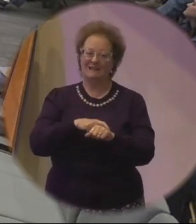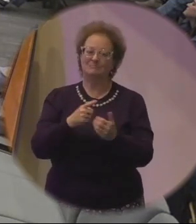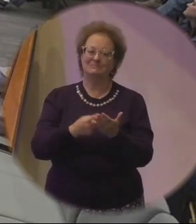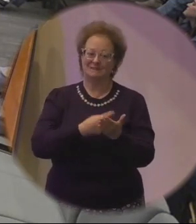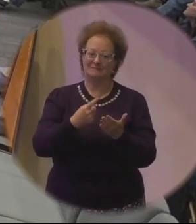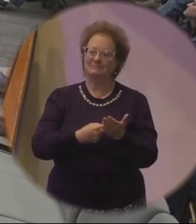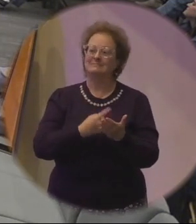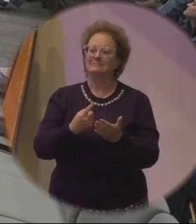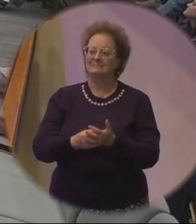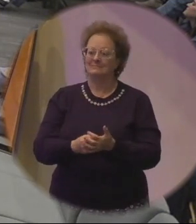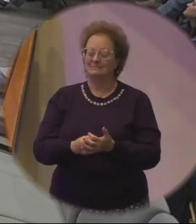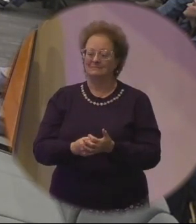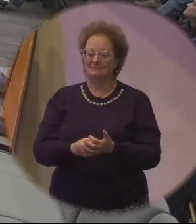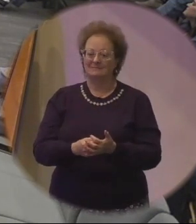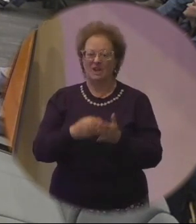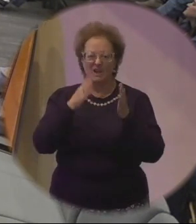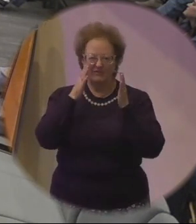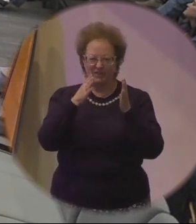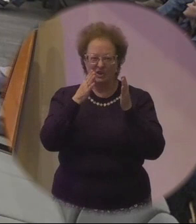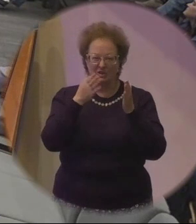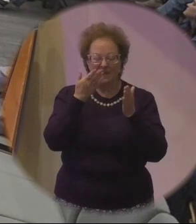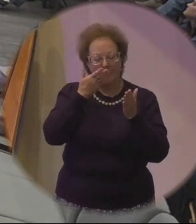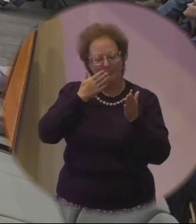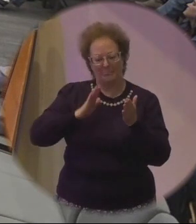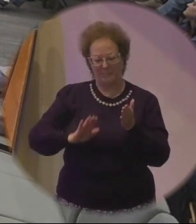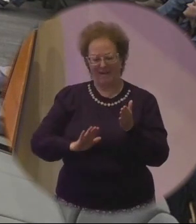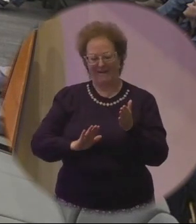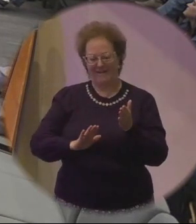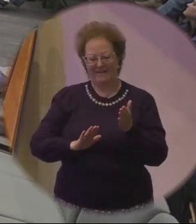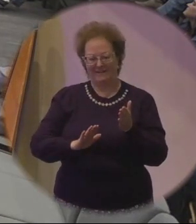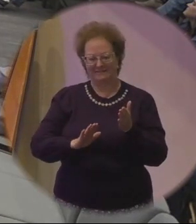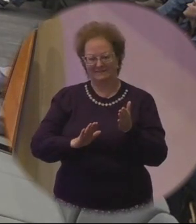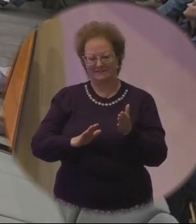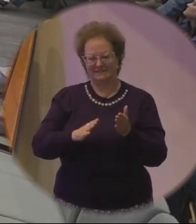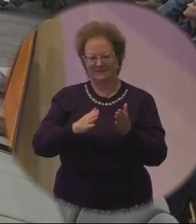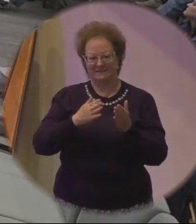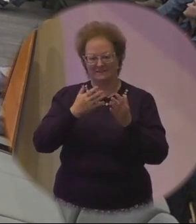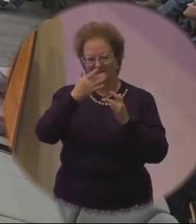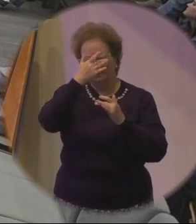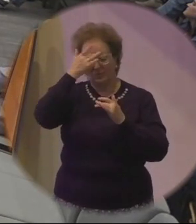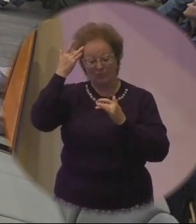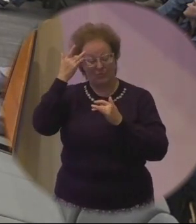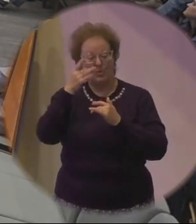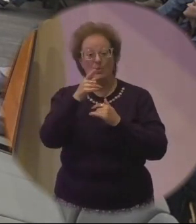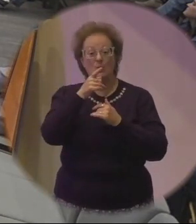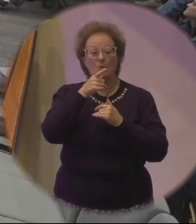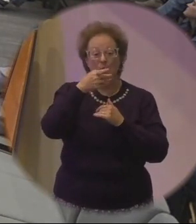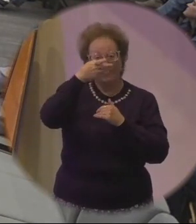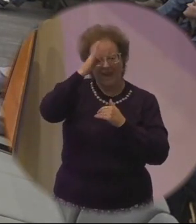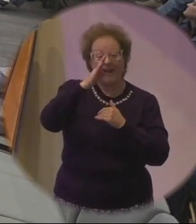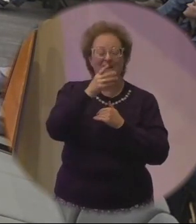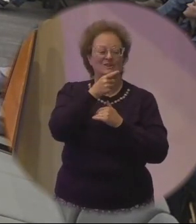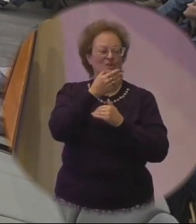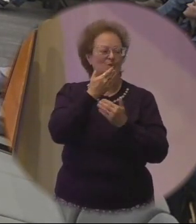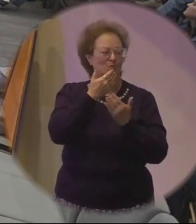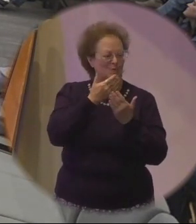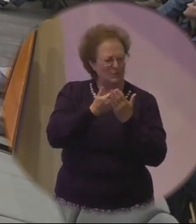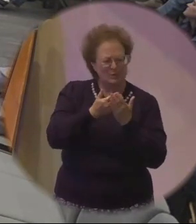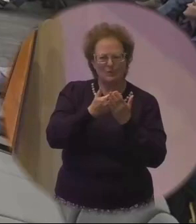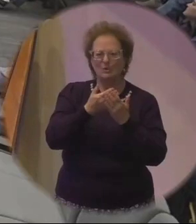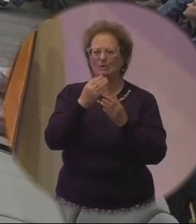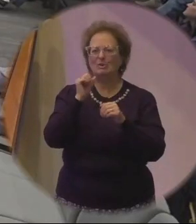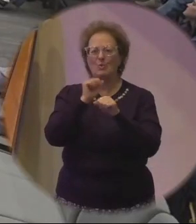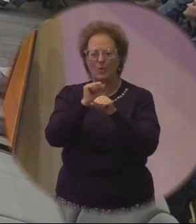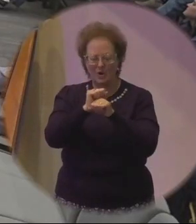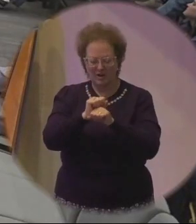circumstances. And it's easy to get so focused on how bad the circumstances are that we lose sight on how good God is and how we have a God who